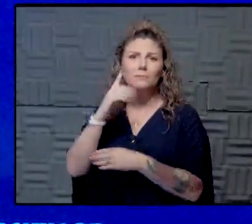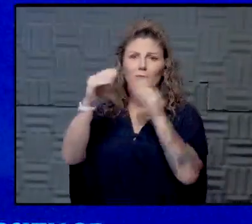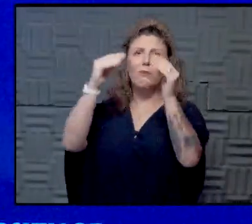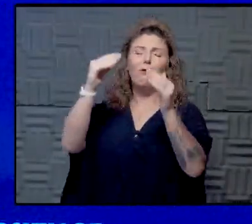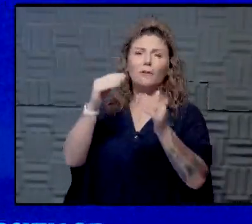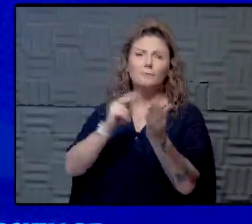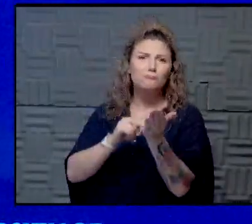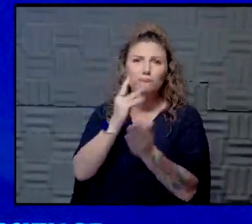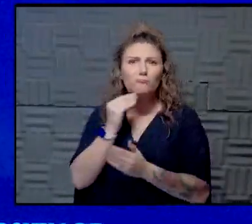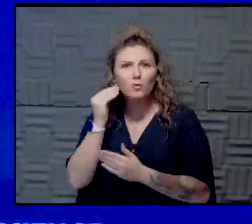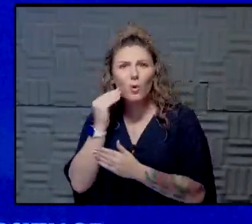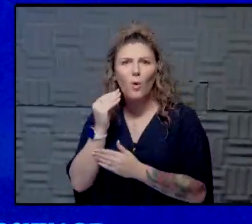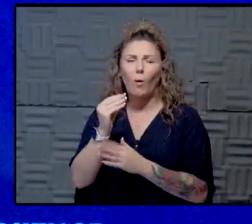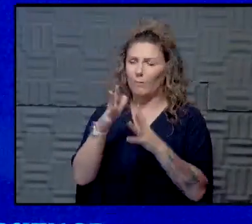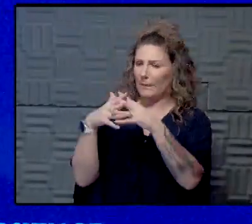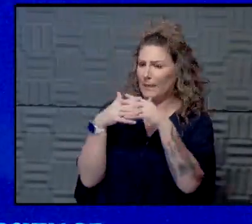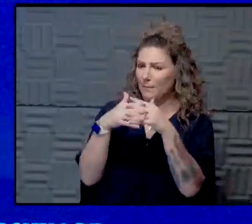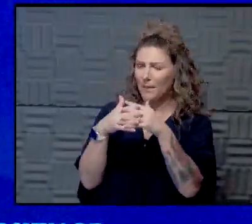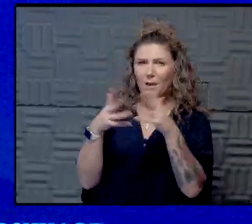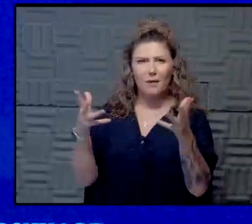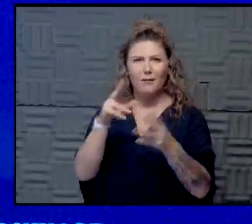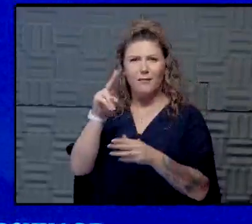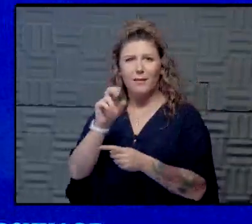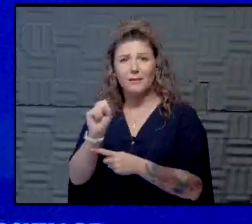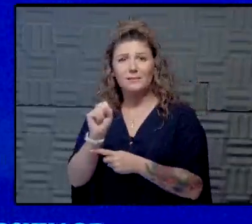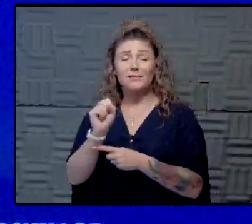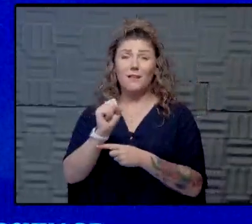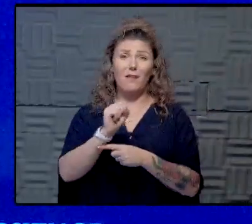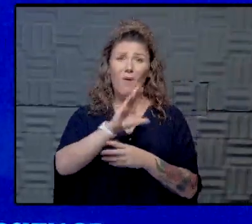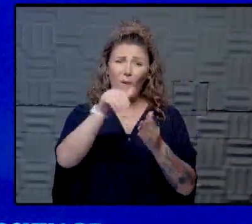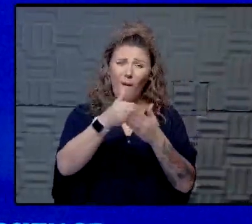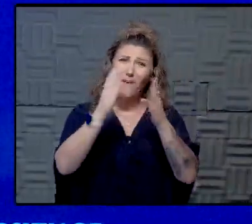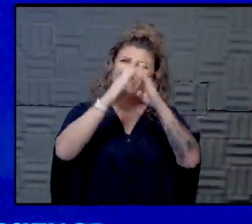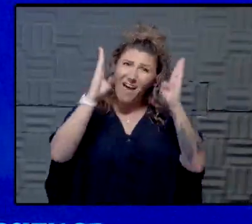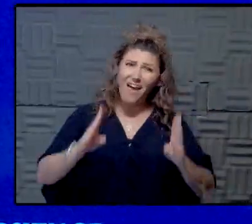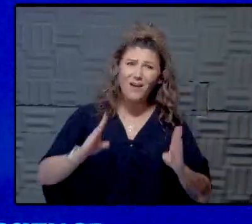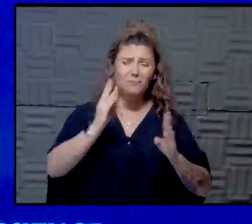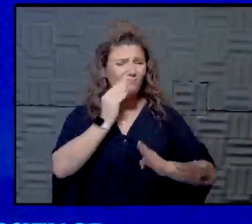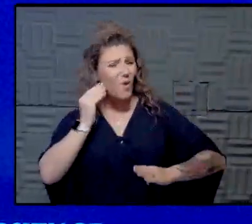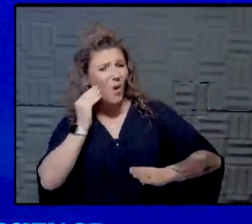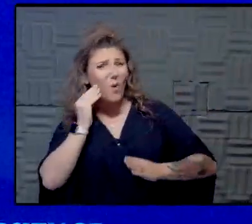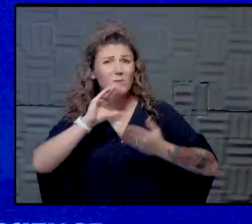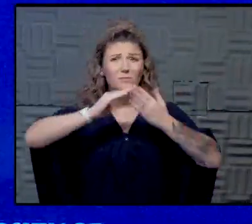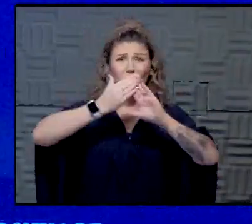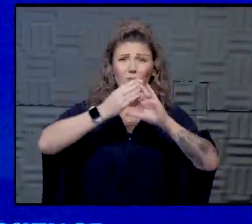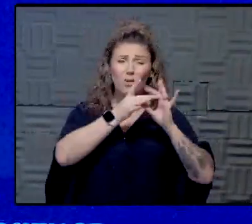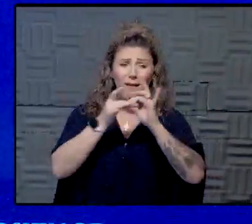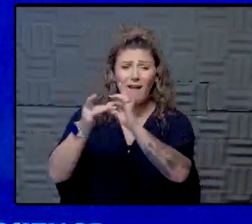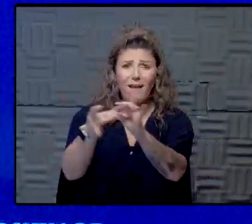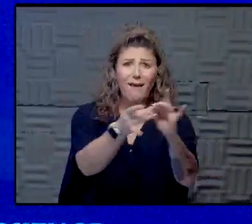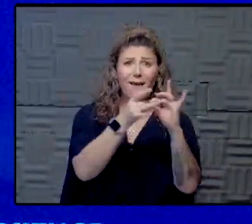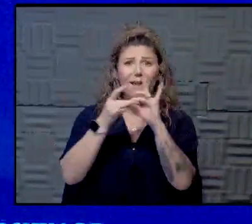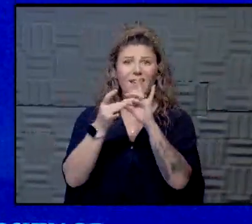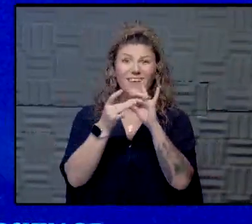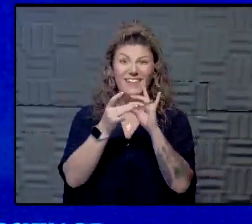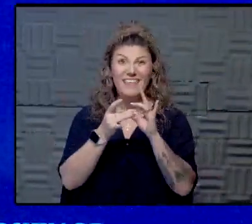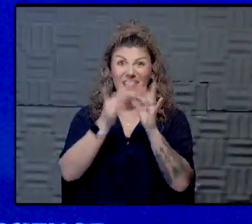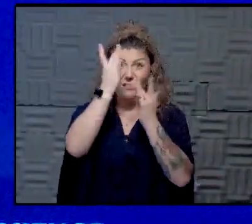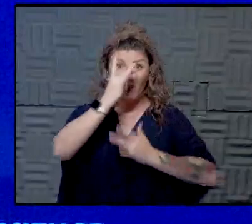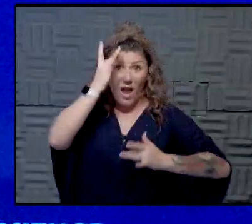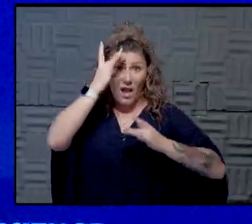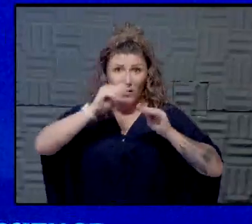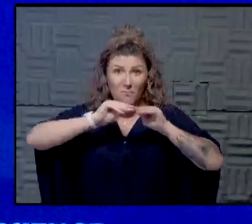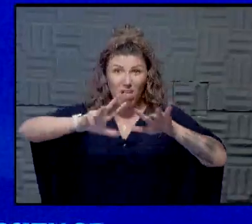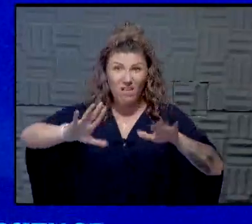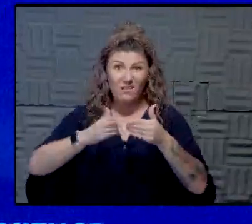States. It's about everything, because we are interconnected. Households are interconnected. Our communities are interconnected. We know how easily this virus spreads. We know